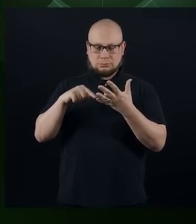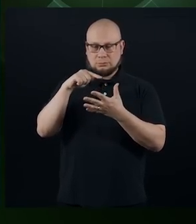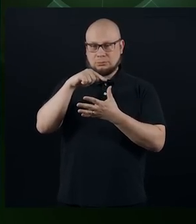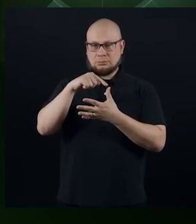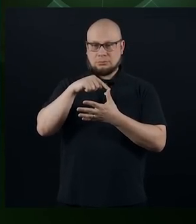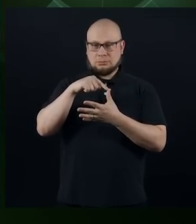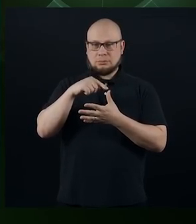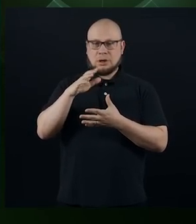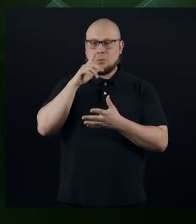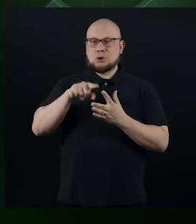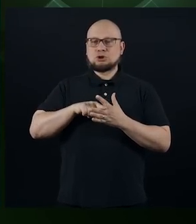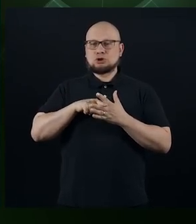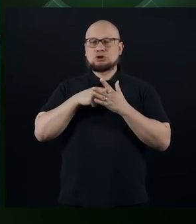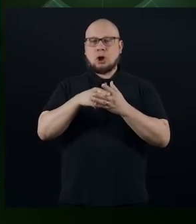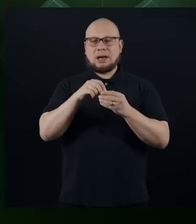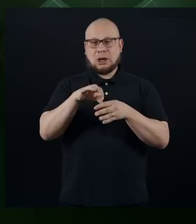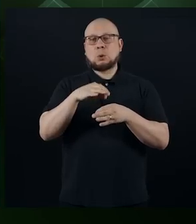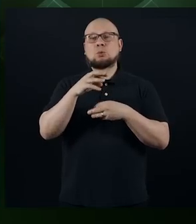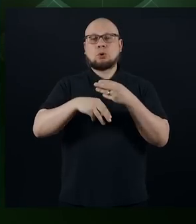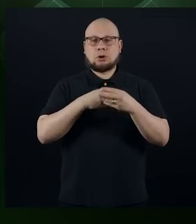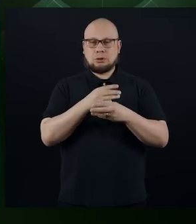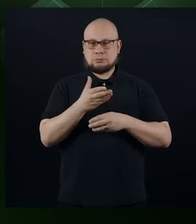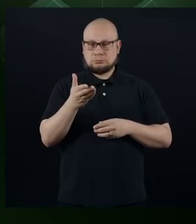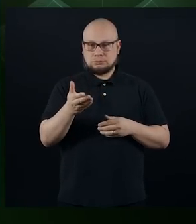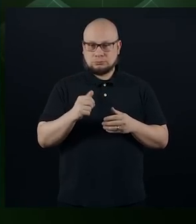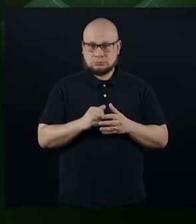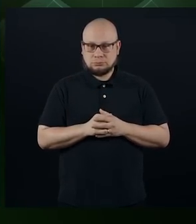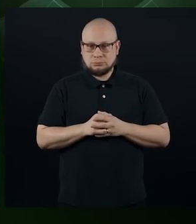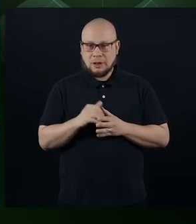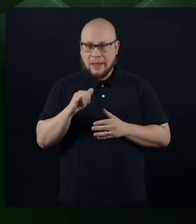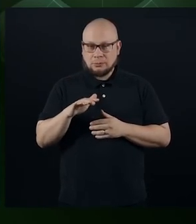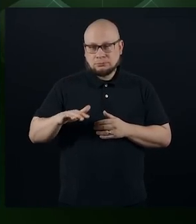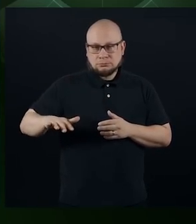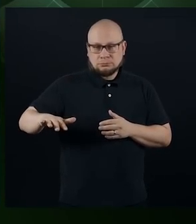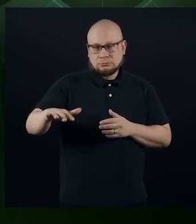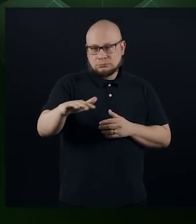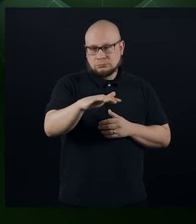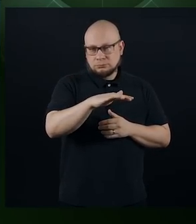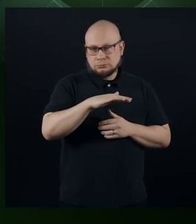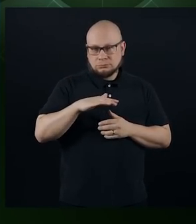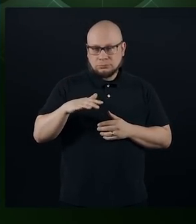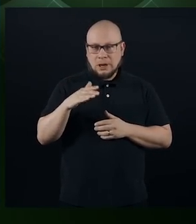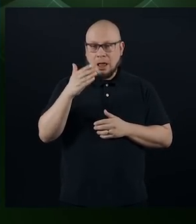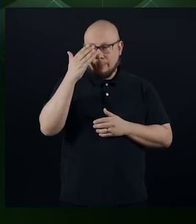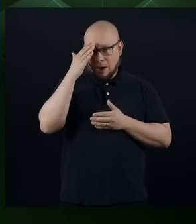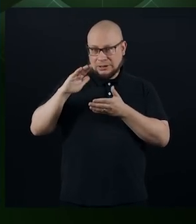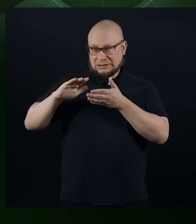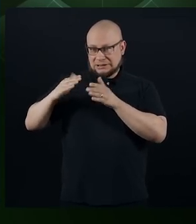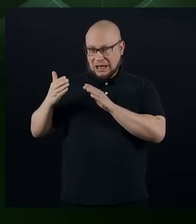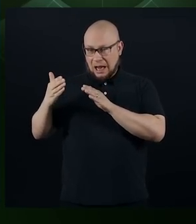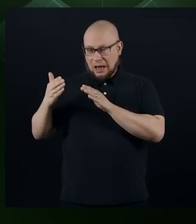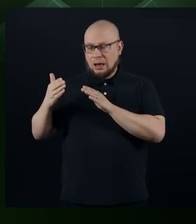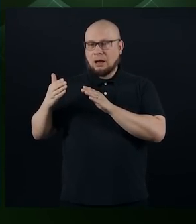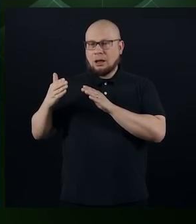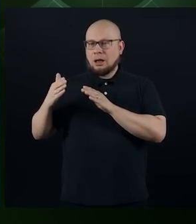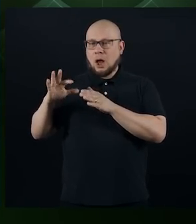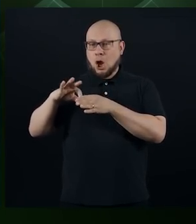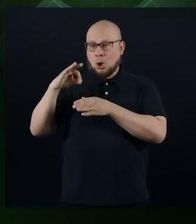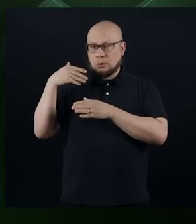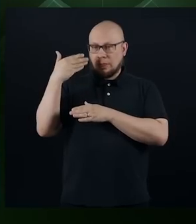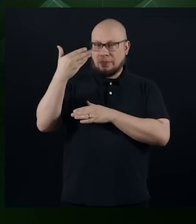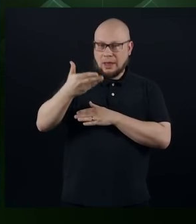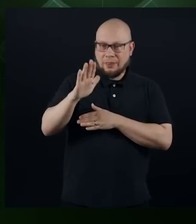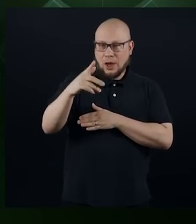adventuring into the Sea of the Damned. This supernatural realm where pirate dreams and nightmares take on a physical reality.